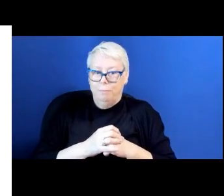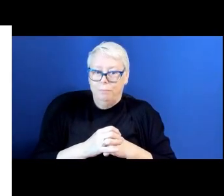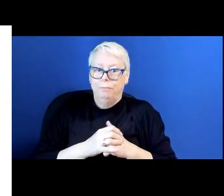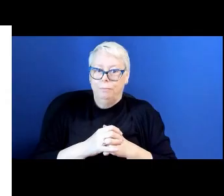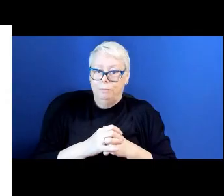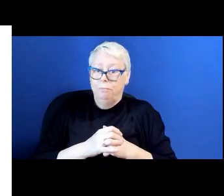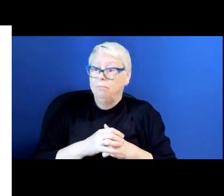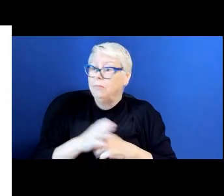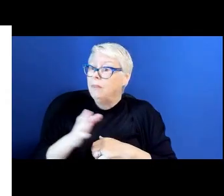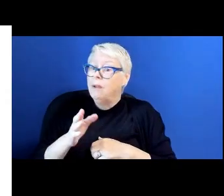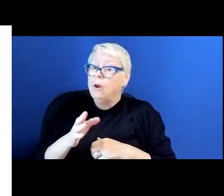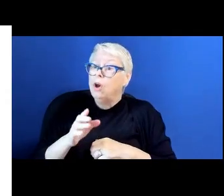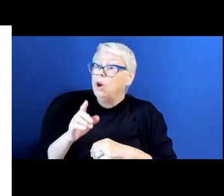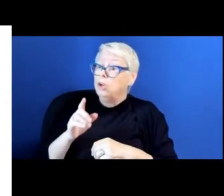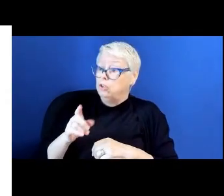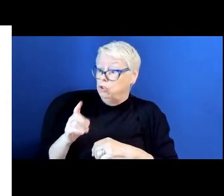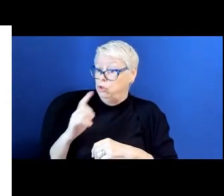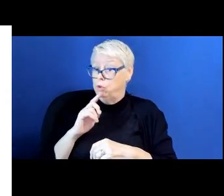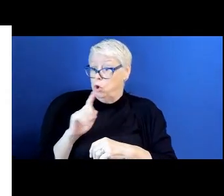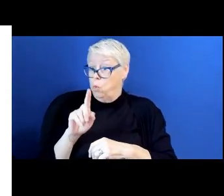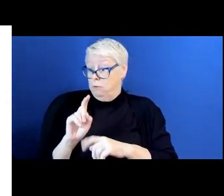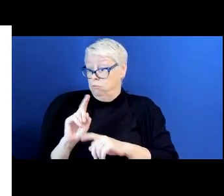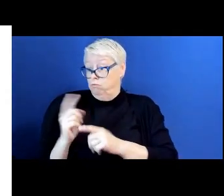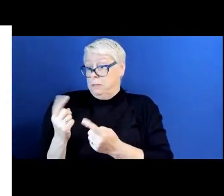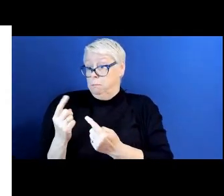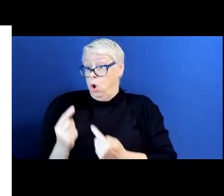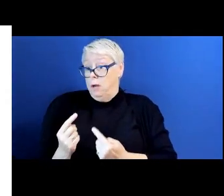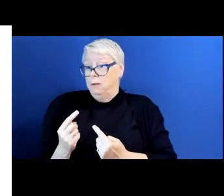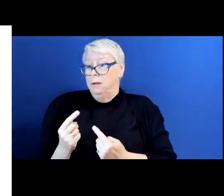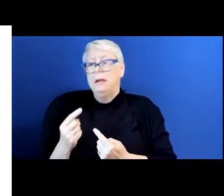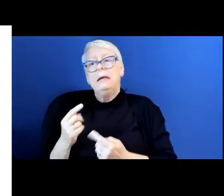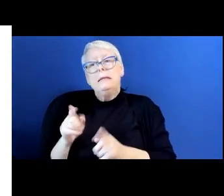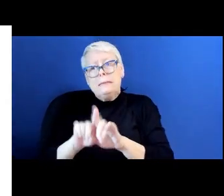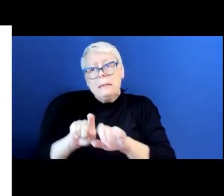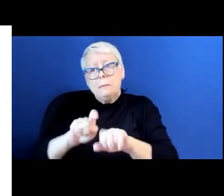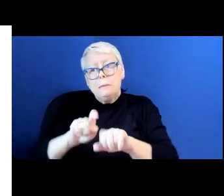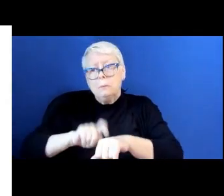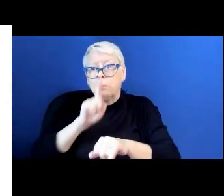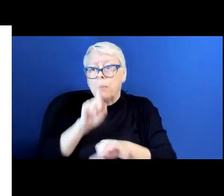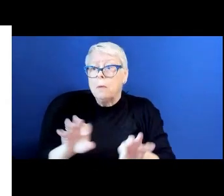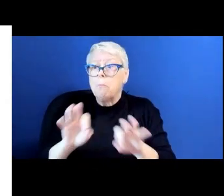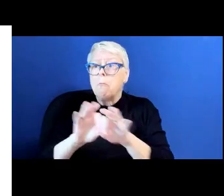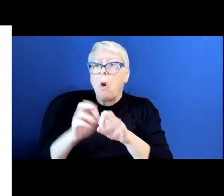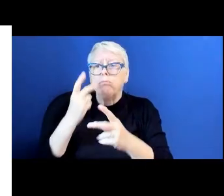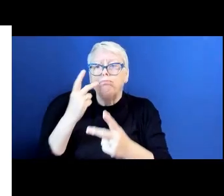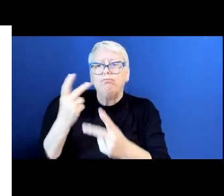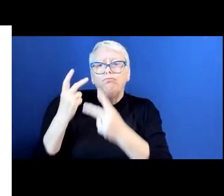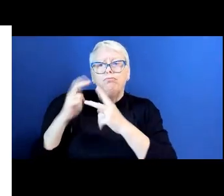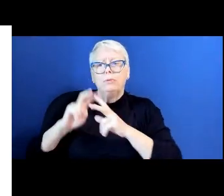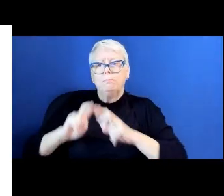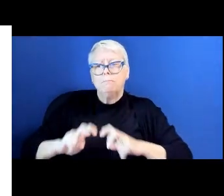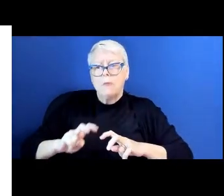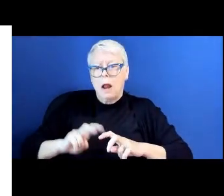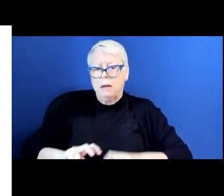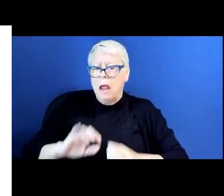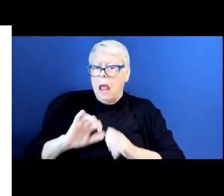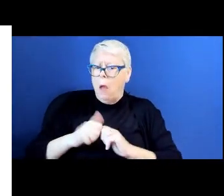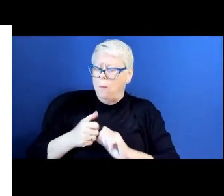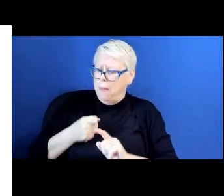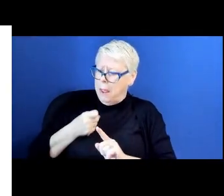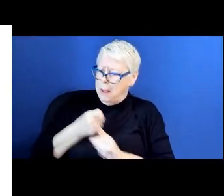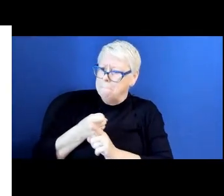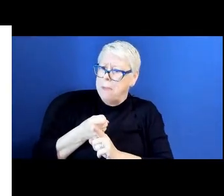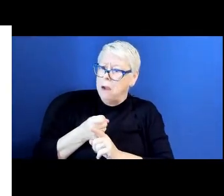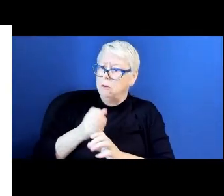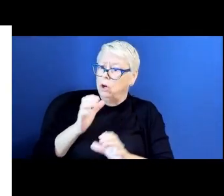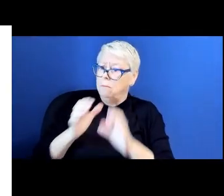So as you're responding to this question, I want you also to reflect on how it's impacting this conversation, what might be important in